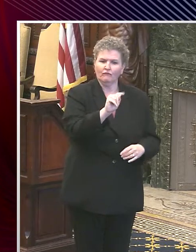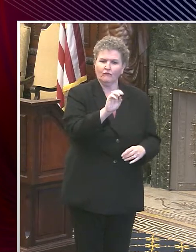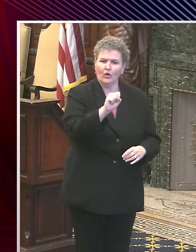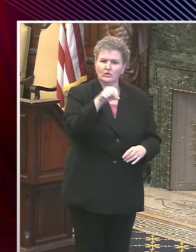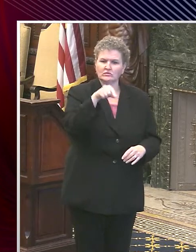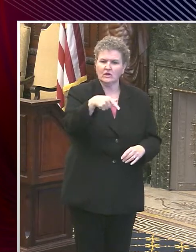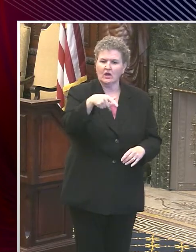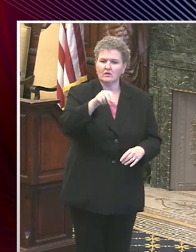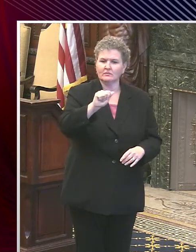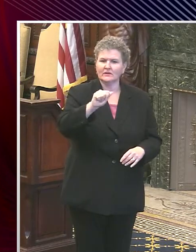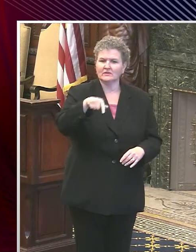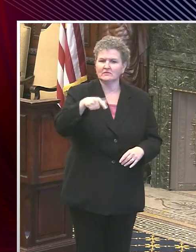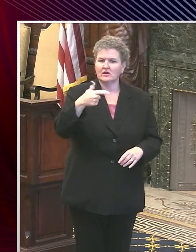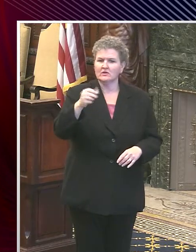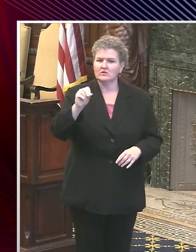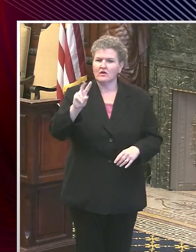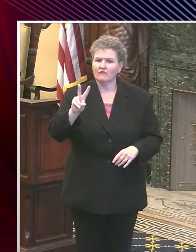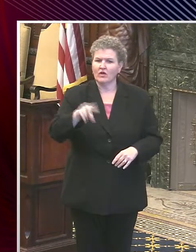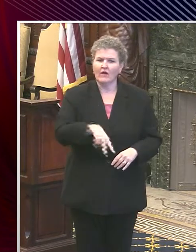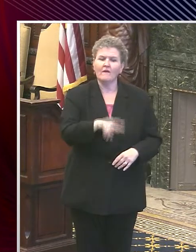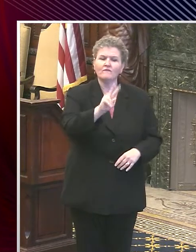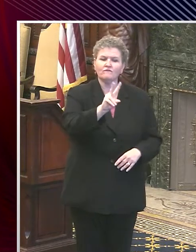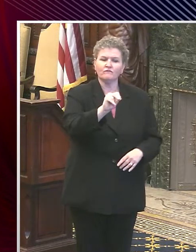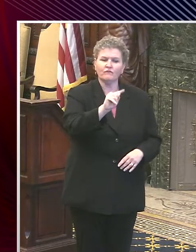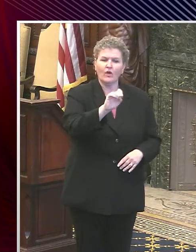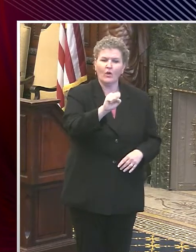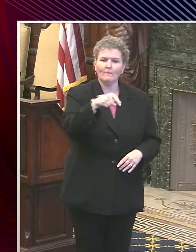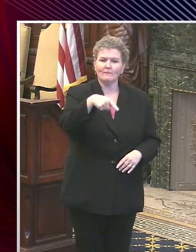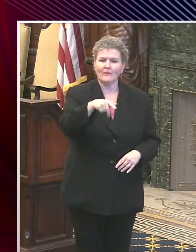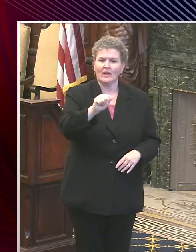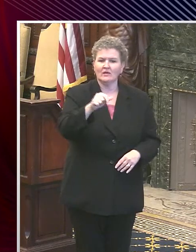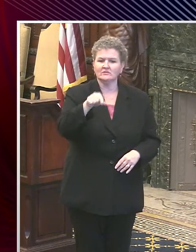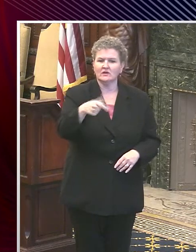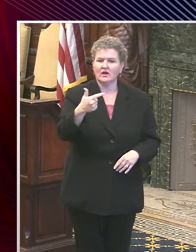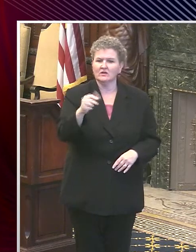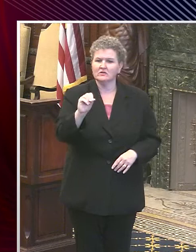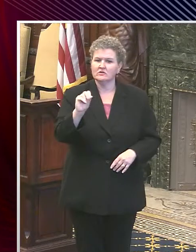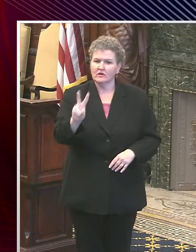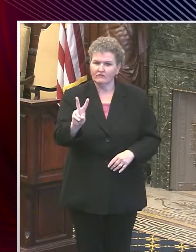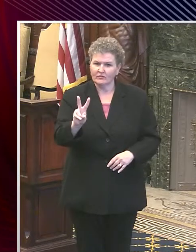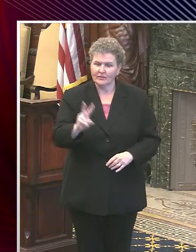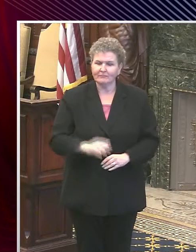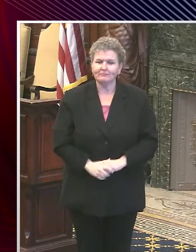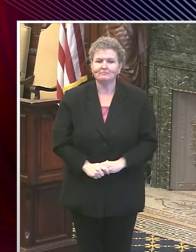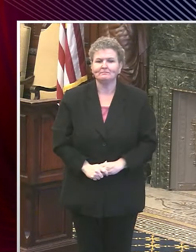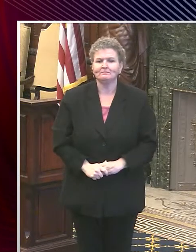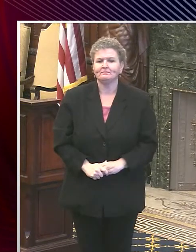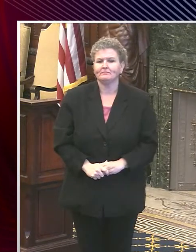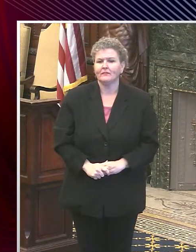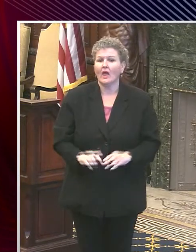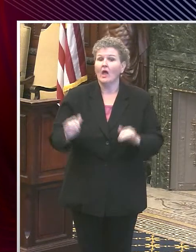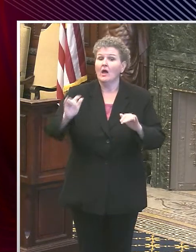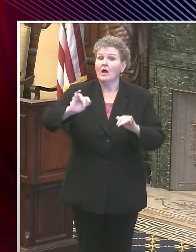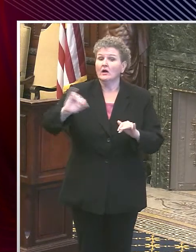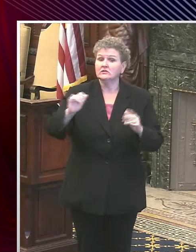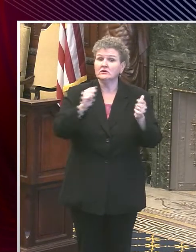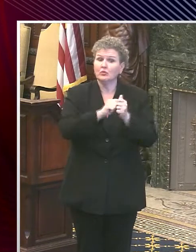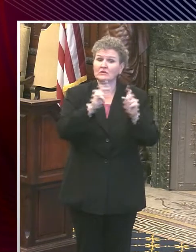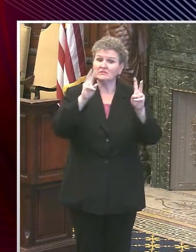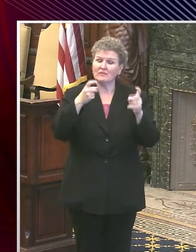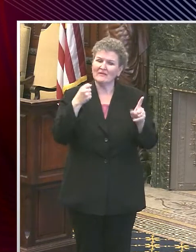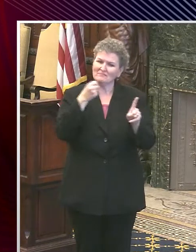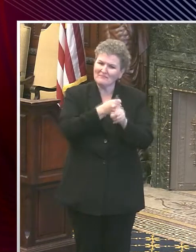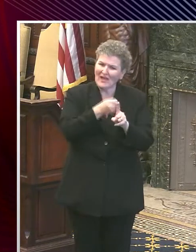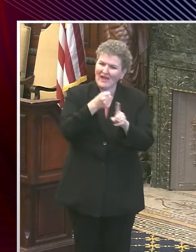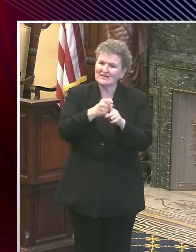votespa.com. That's votespa.com. Now I want to offer an update on a topic that affects every home in the city, and